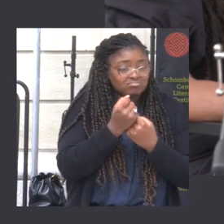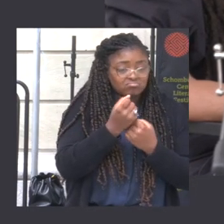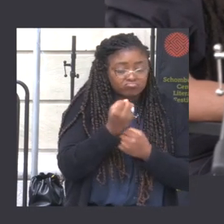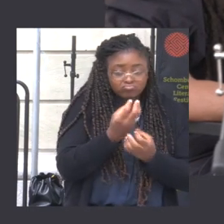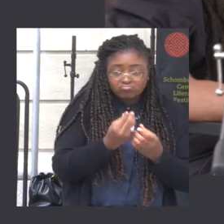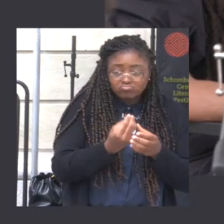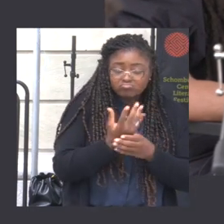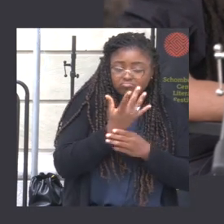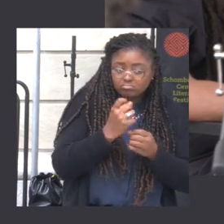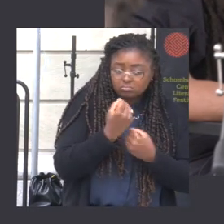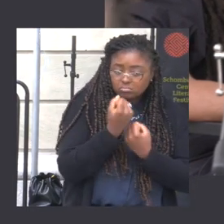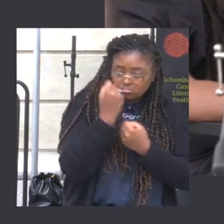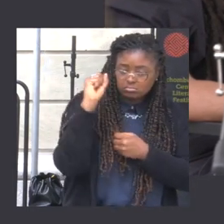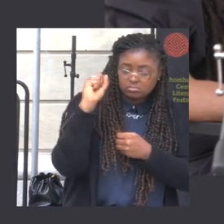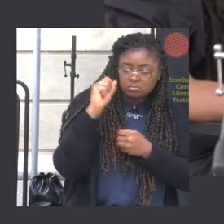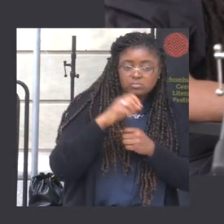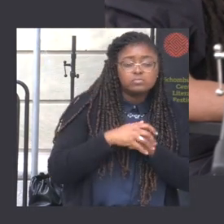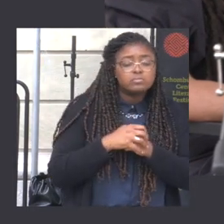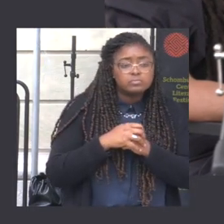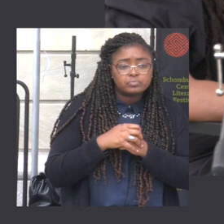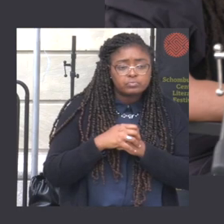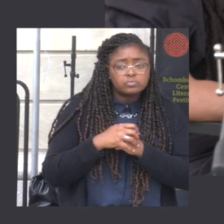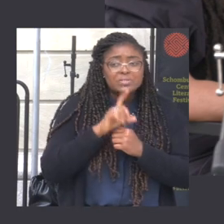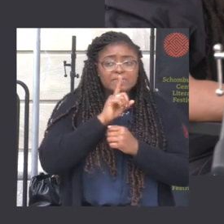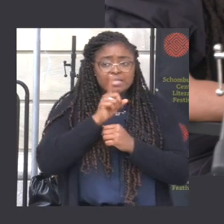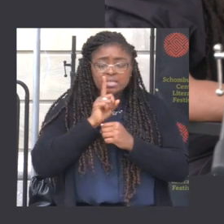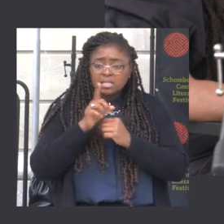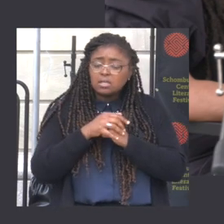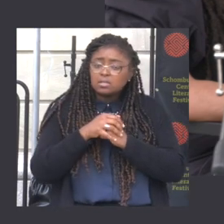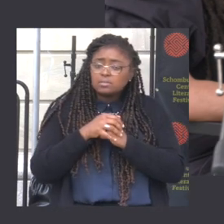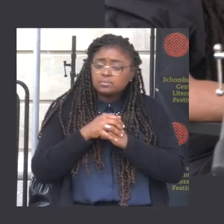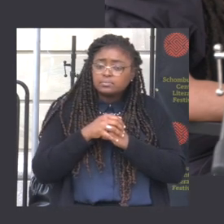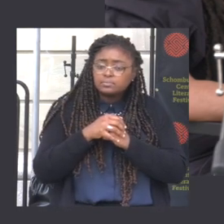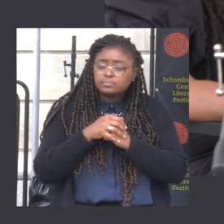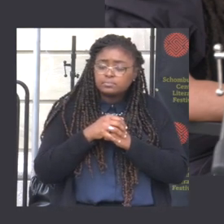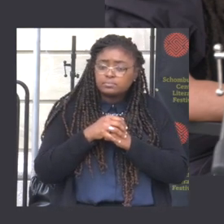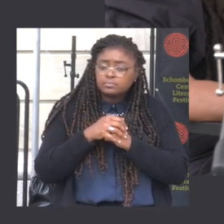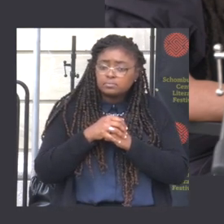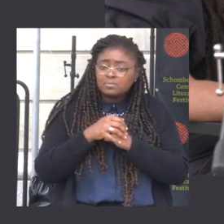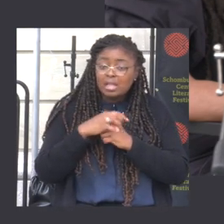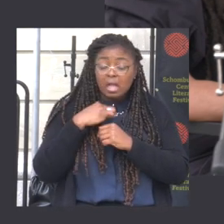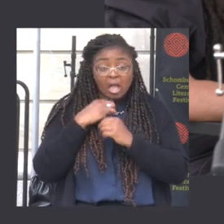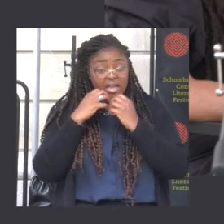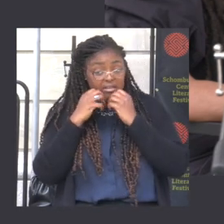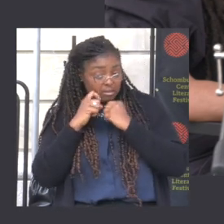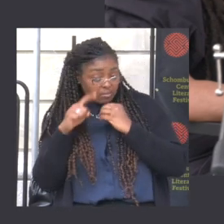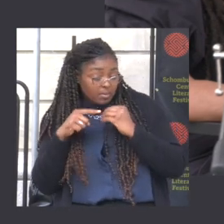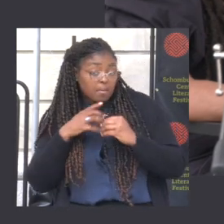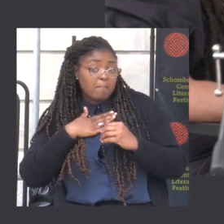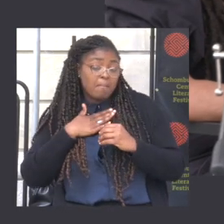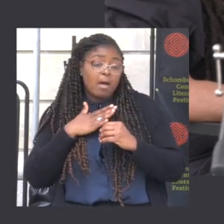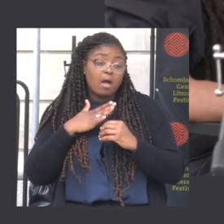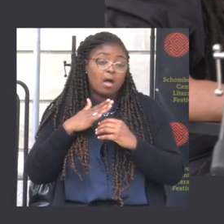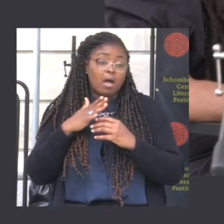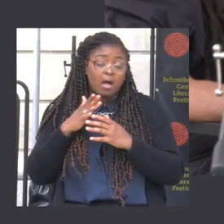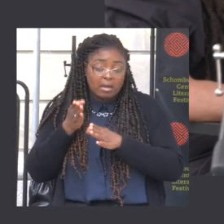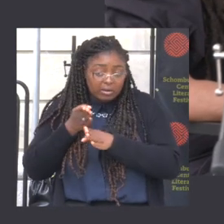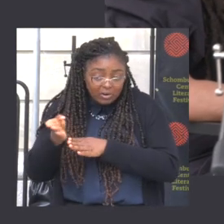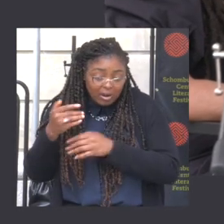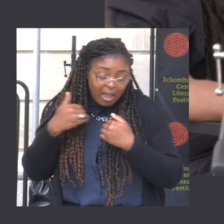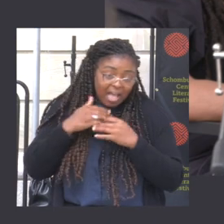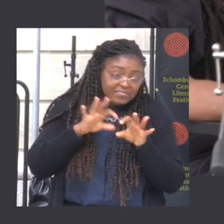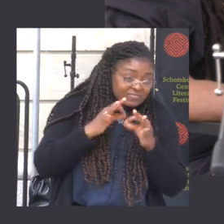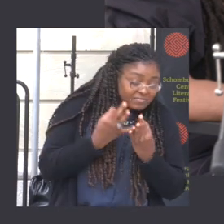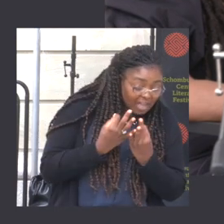writing book or media appearances. Ultimately, I do care about my career because I have a family and mortgages, but the